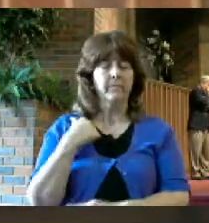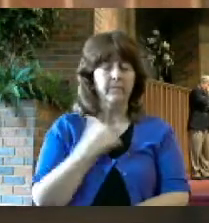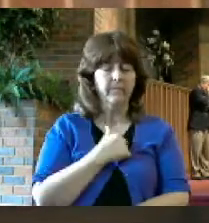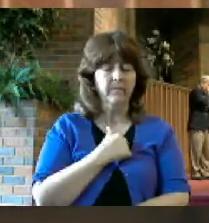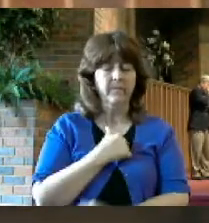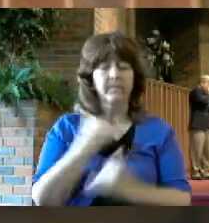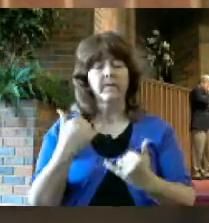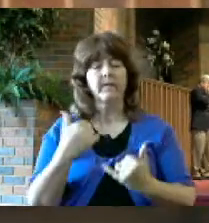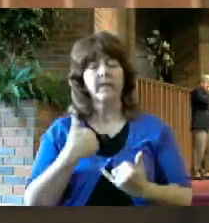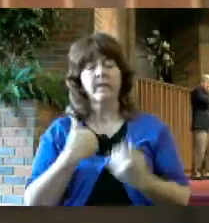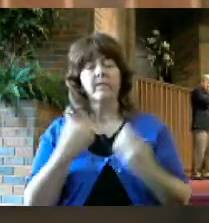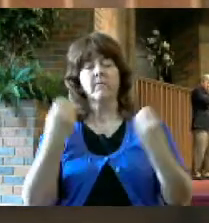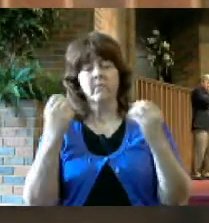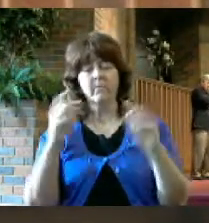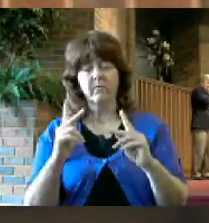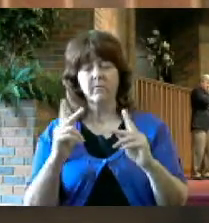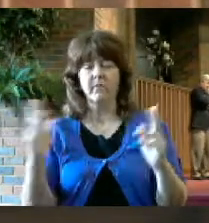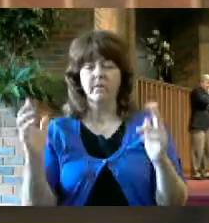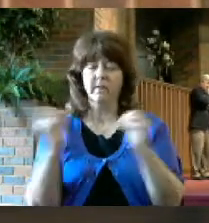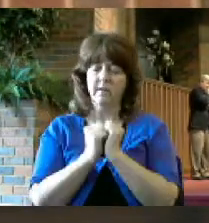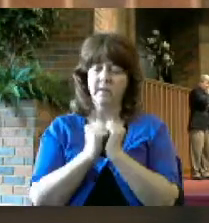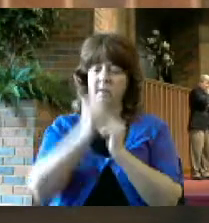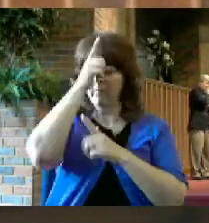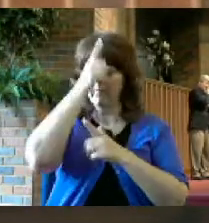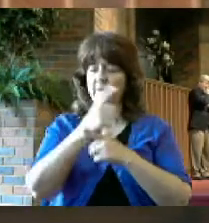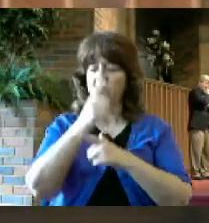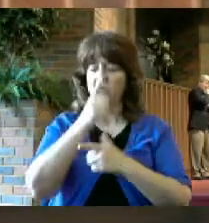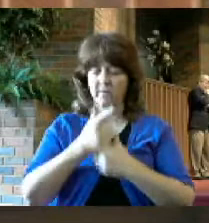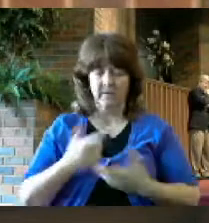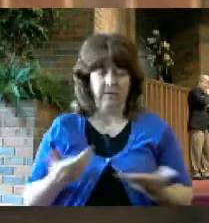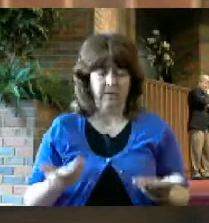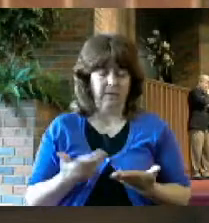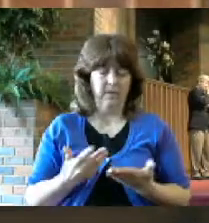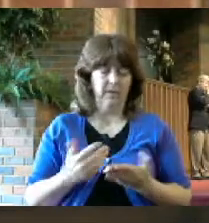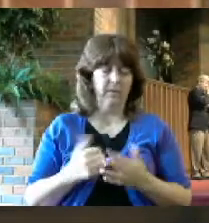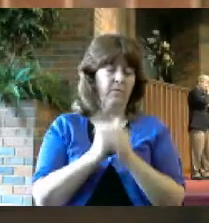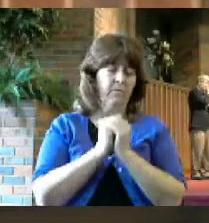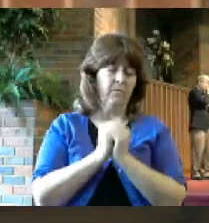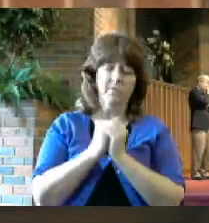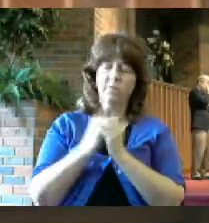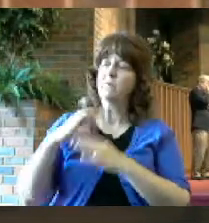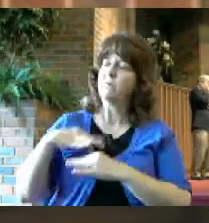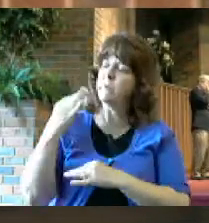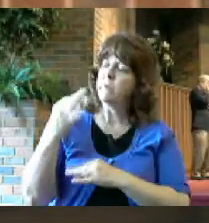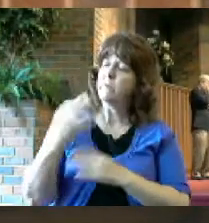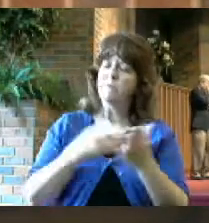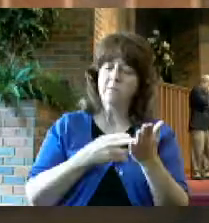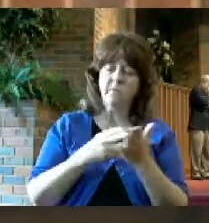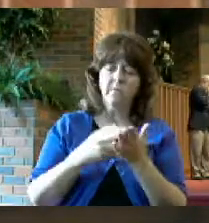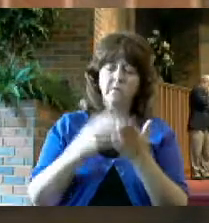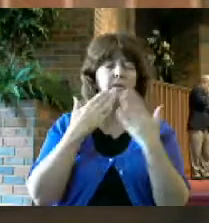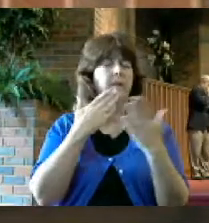and sisters to worship you in spirit and truth. We are thankful for every opportunity we have together in